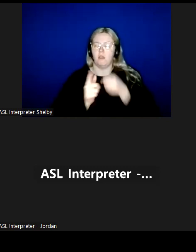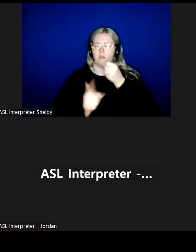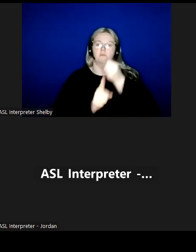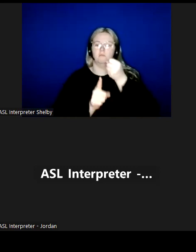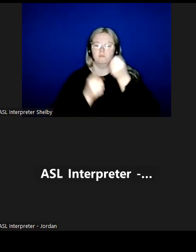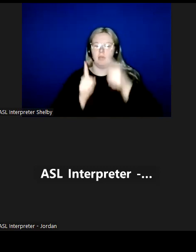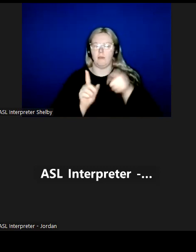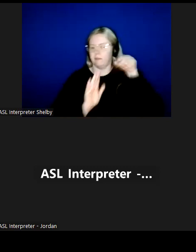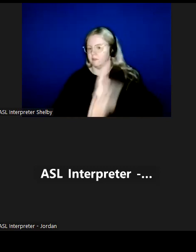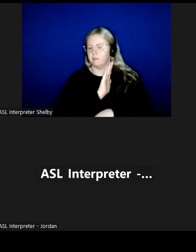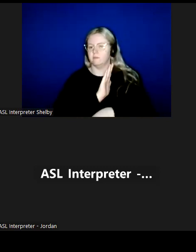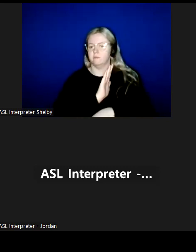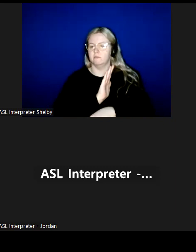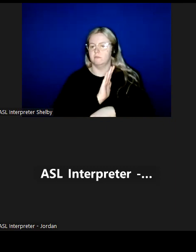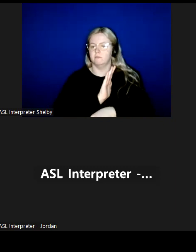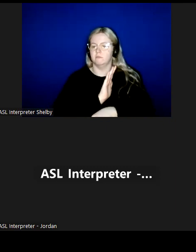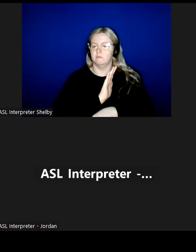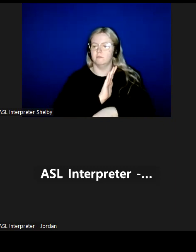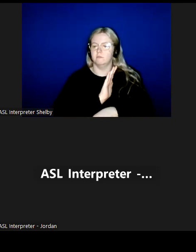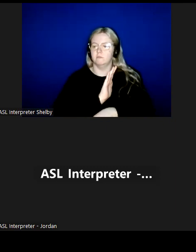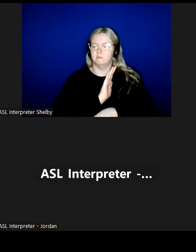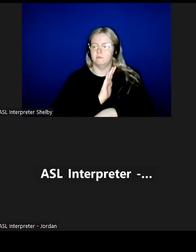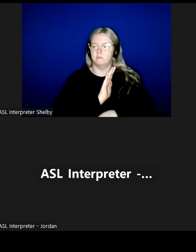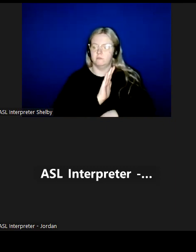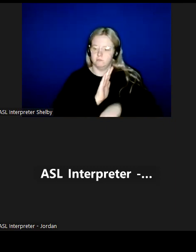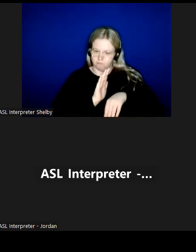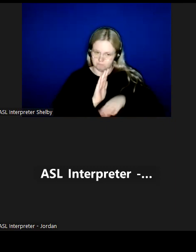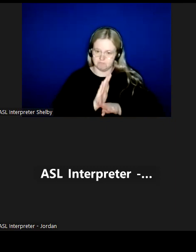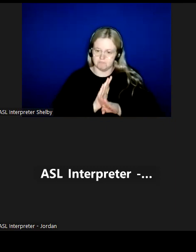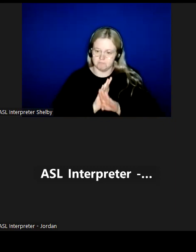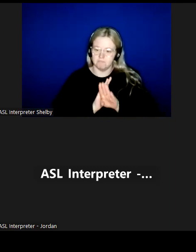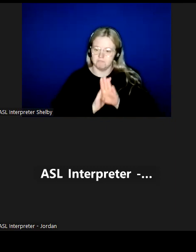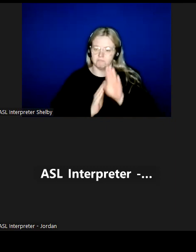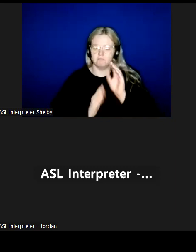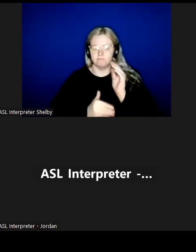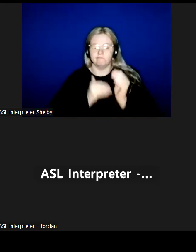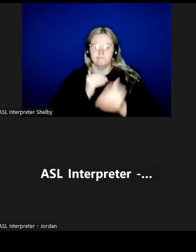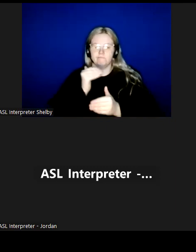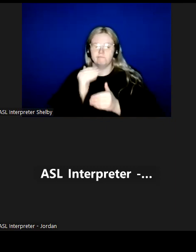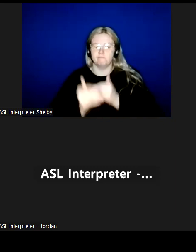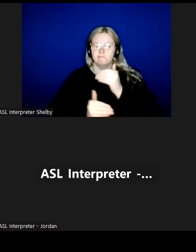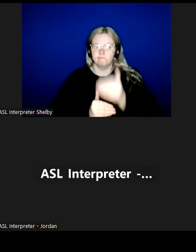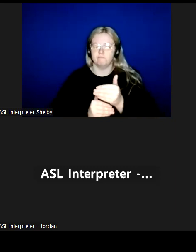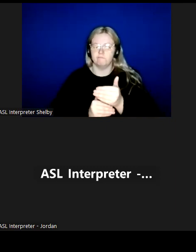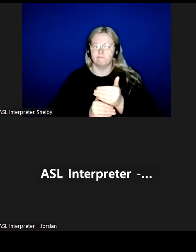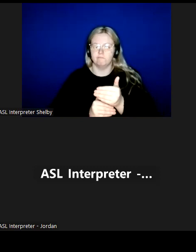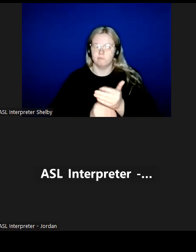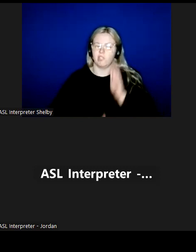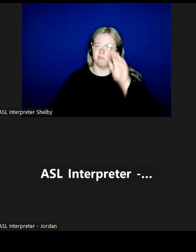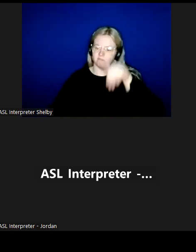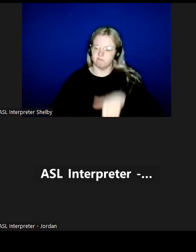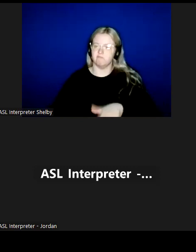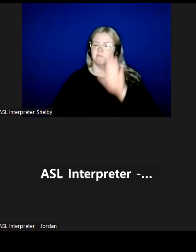and grief kind of overtakes you again. And then along the way, grief